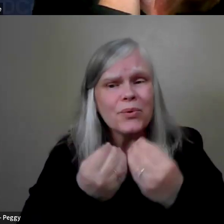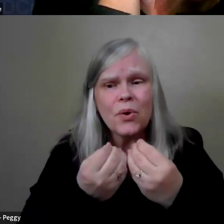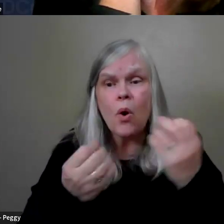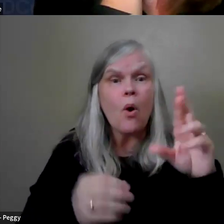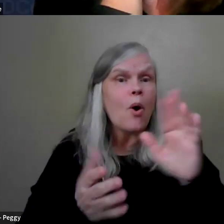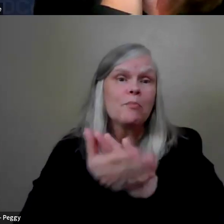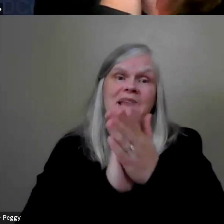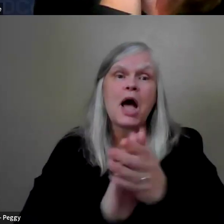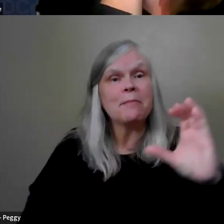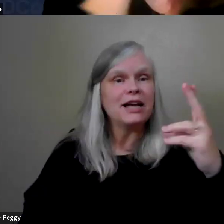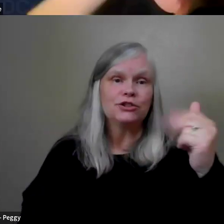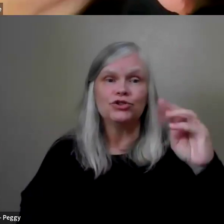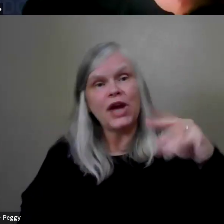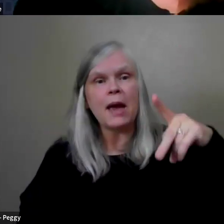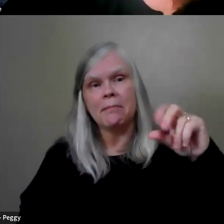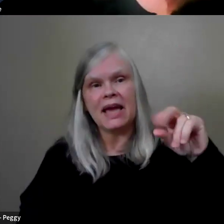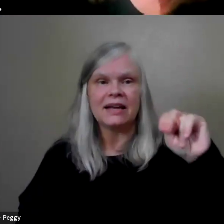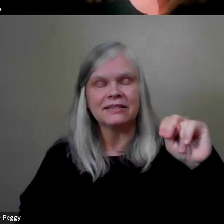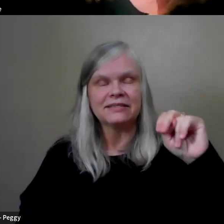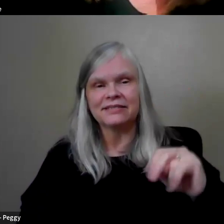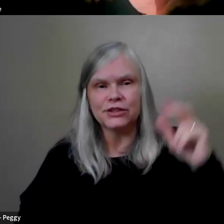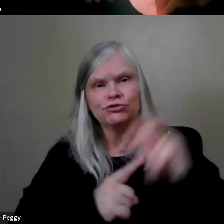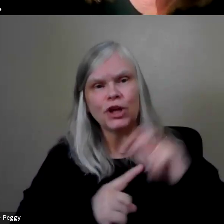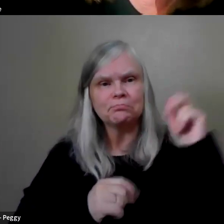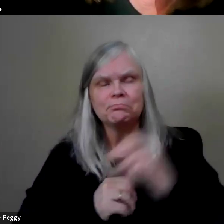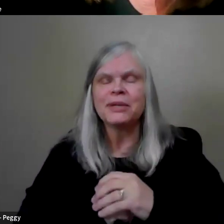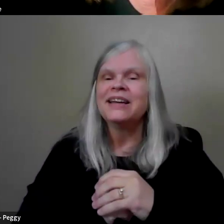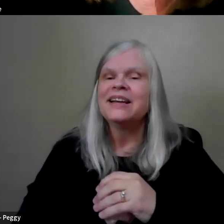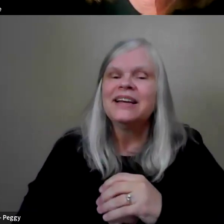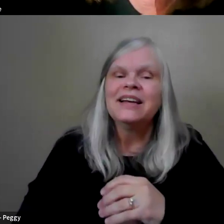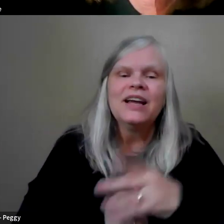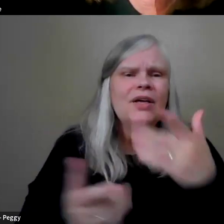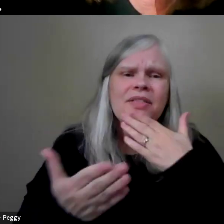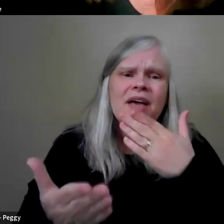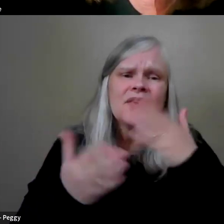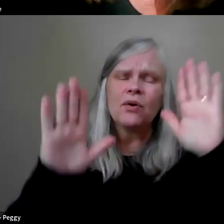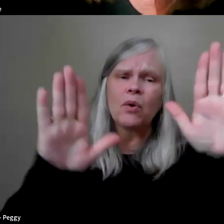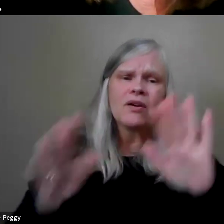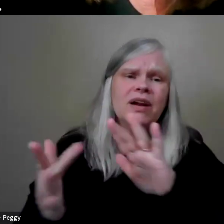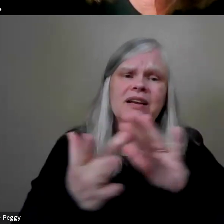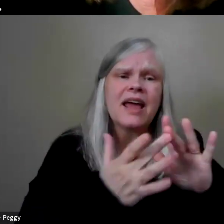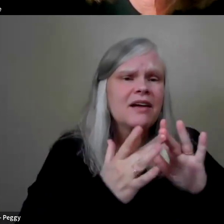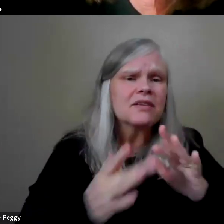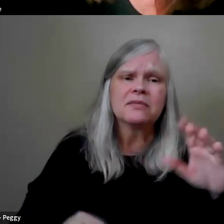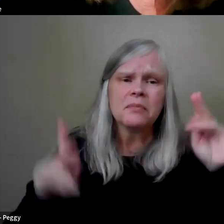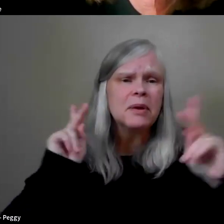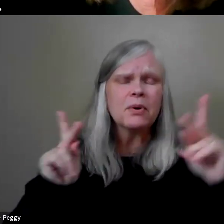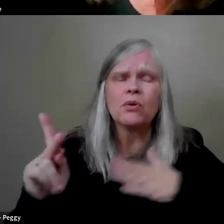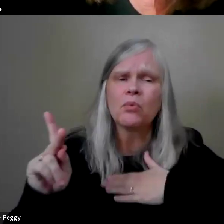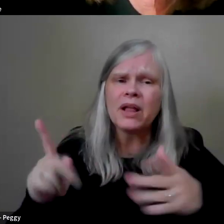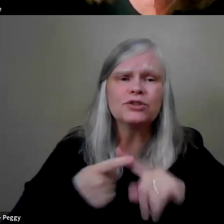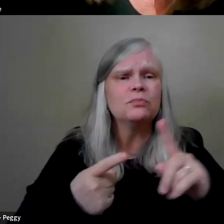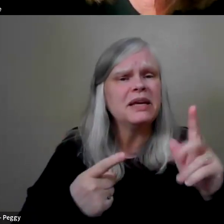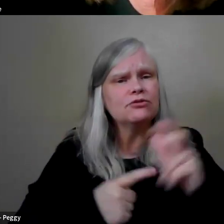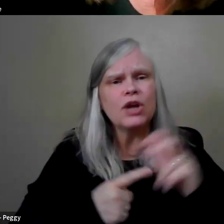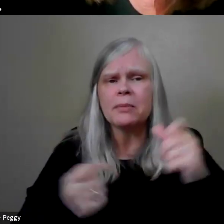becoming a champion. So yeah, thanks, Julie. We're really thankful for such a great network of champions and partner